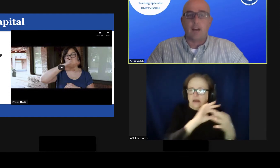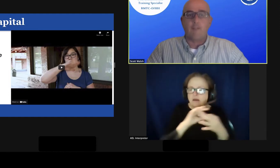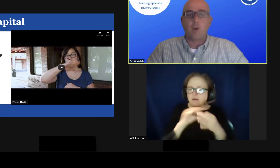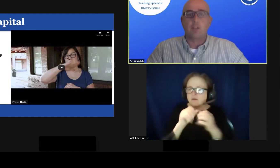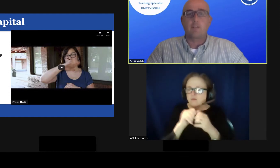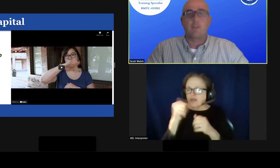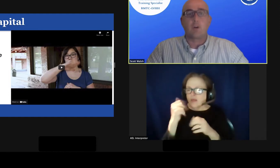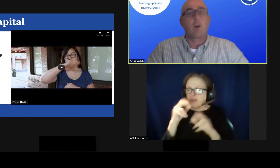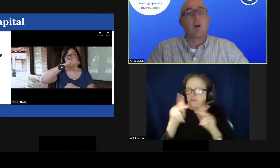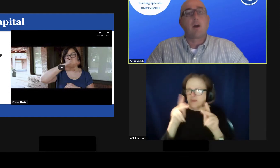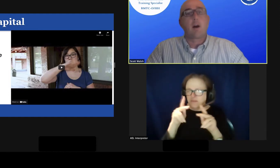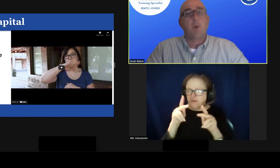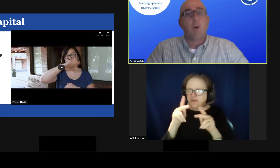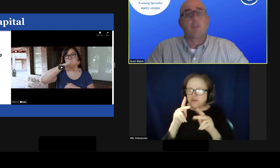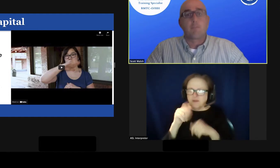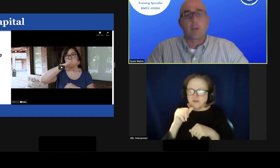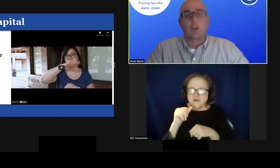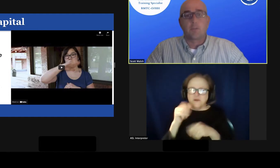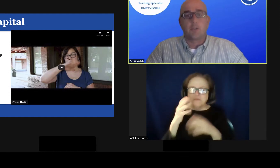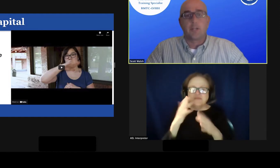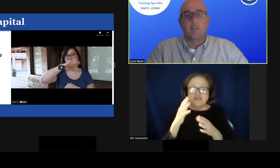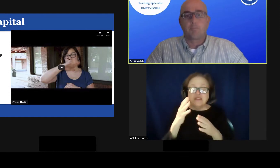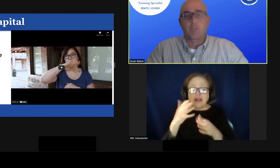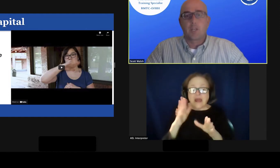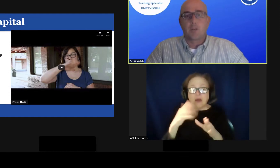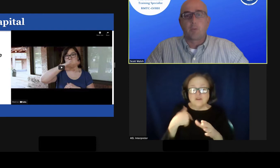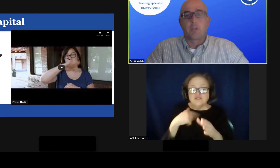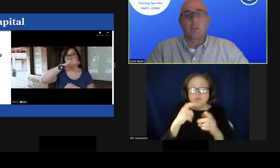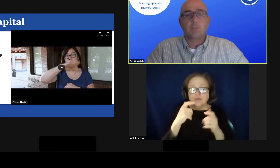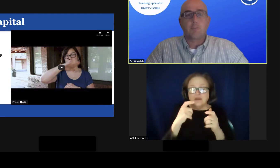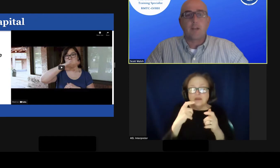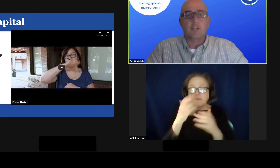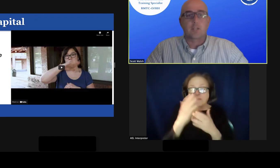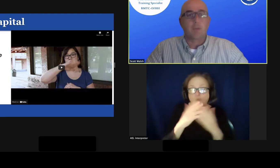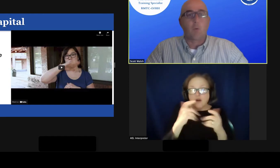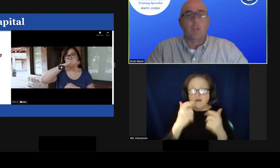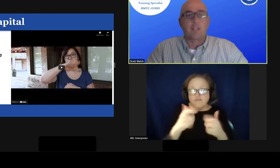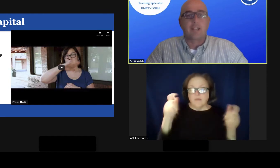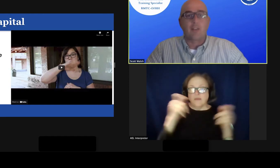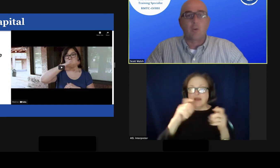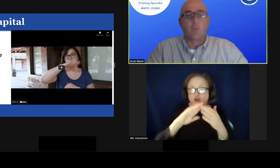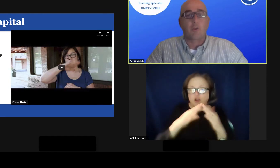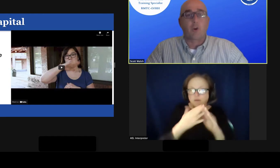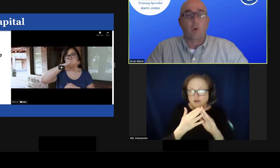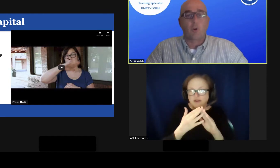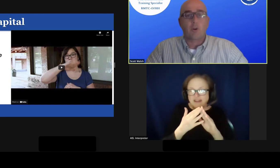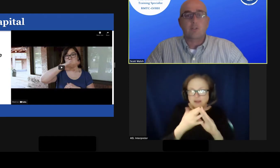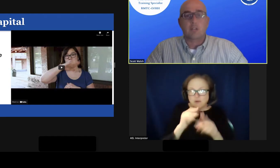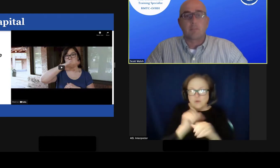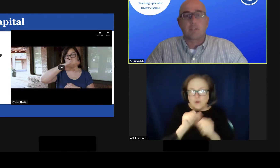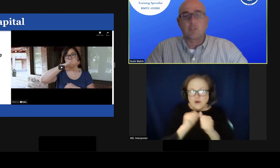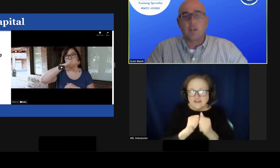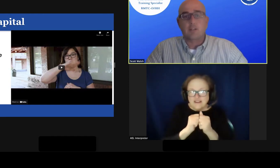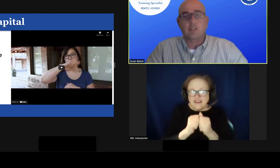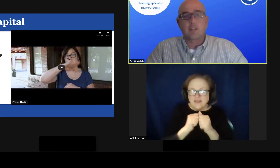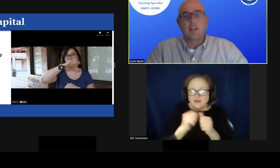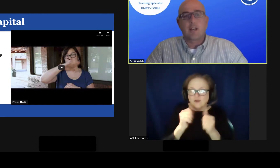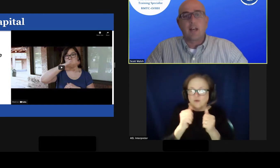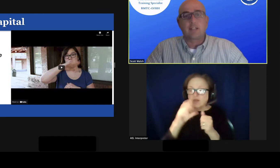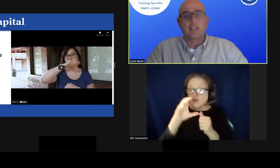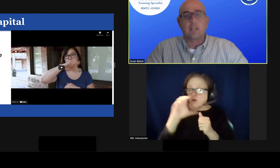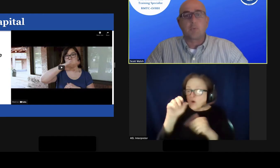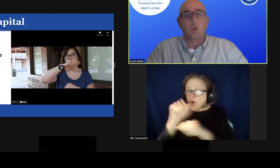allow for us to feel a part of a bigger community. We do this professionally by working together with our co-workers and administrators